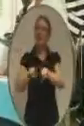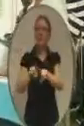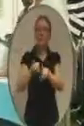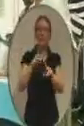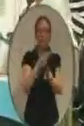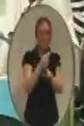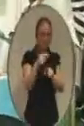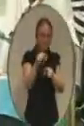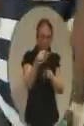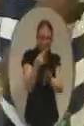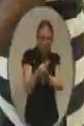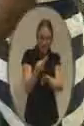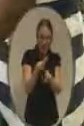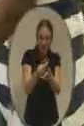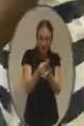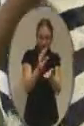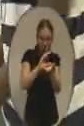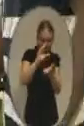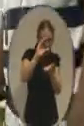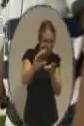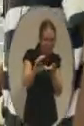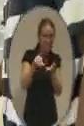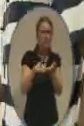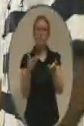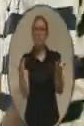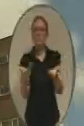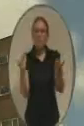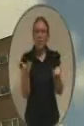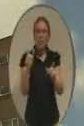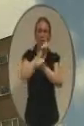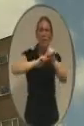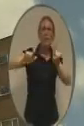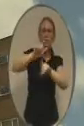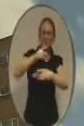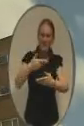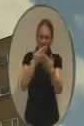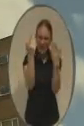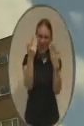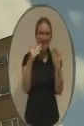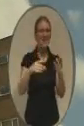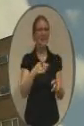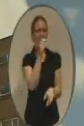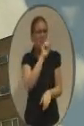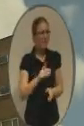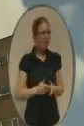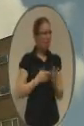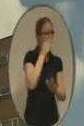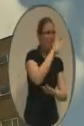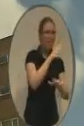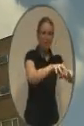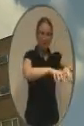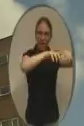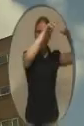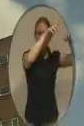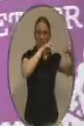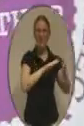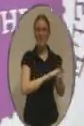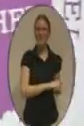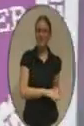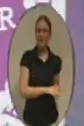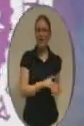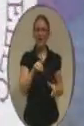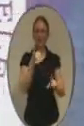also goes towards our open days, attendance of conferences and other activities to empower residents.